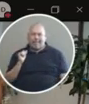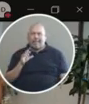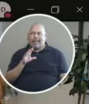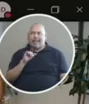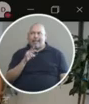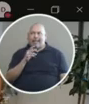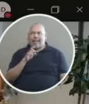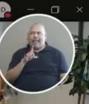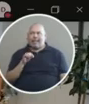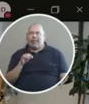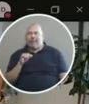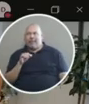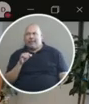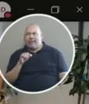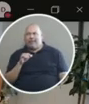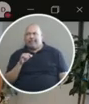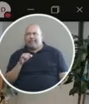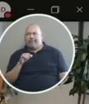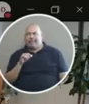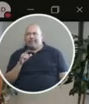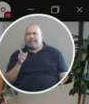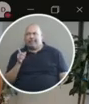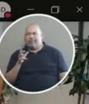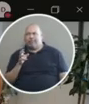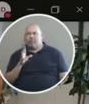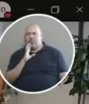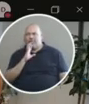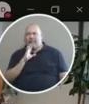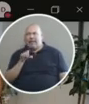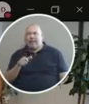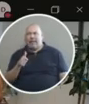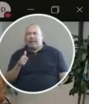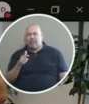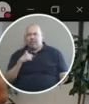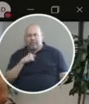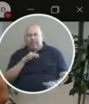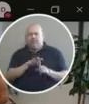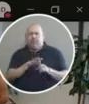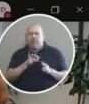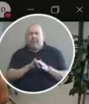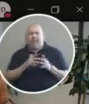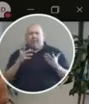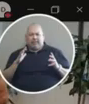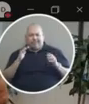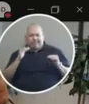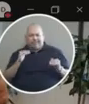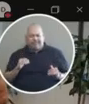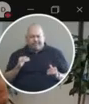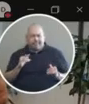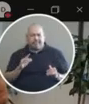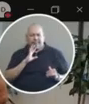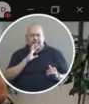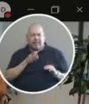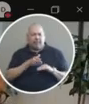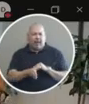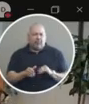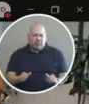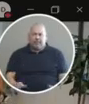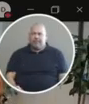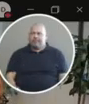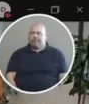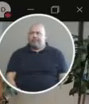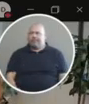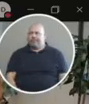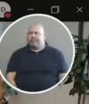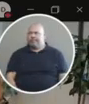Anello? I wanted to actually talk about something else so we can take a vote on this, and then I would speak after if that's okay.